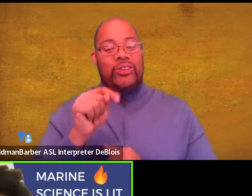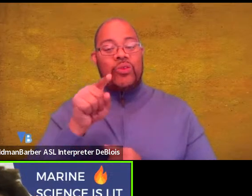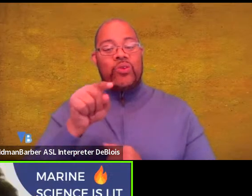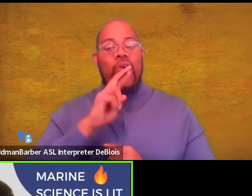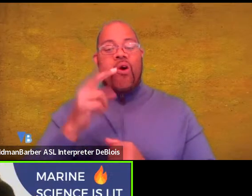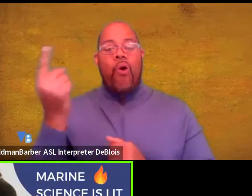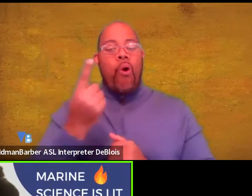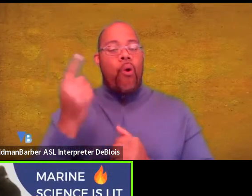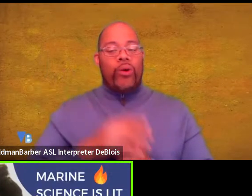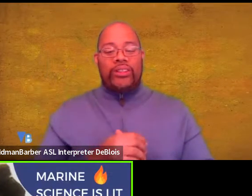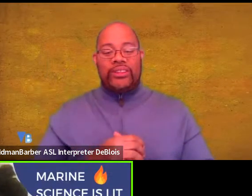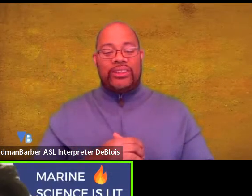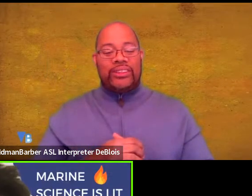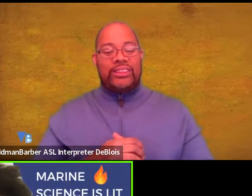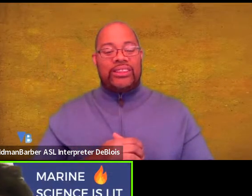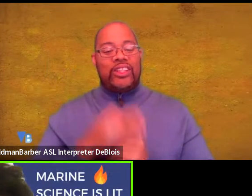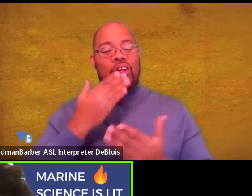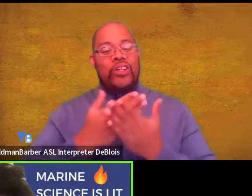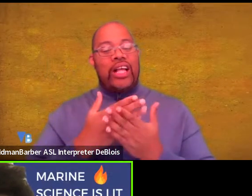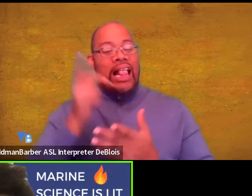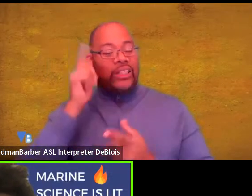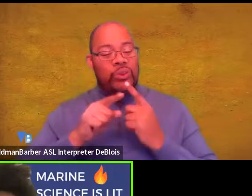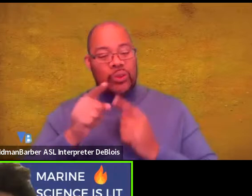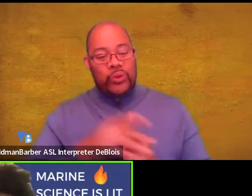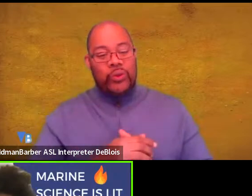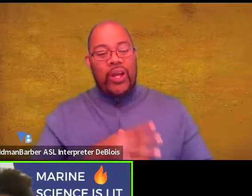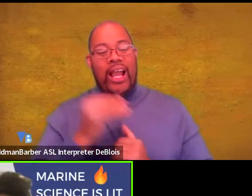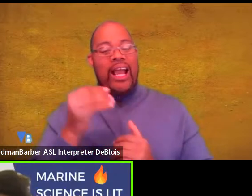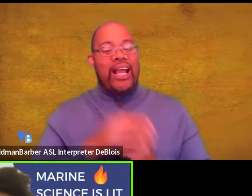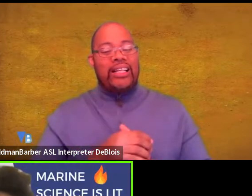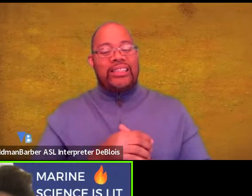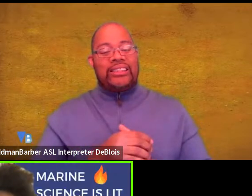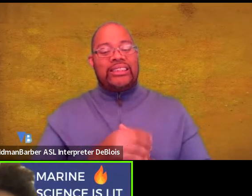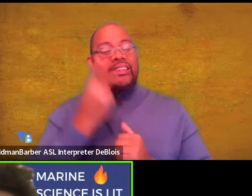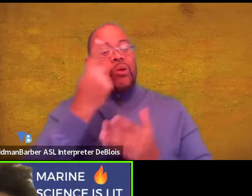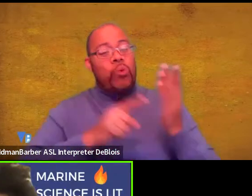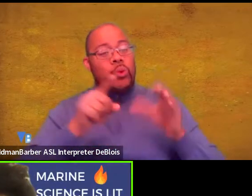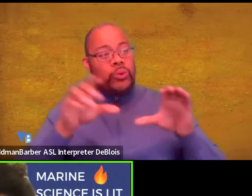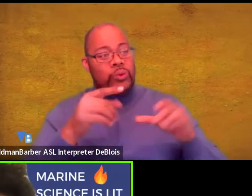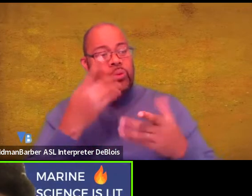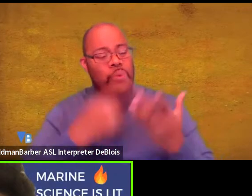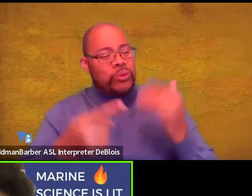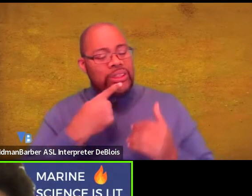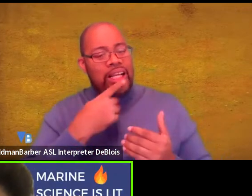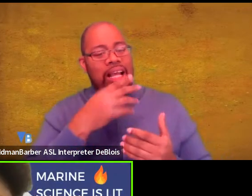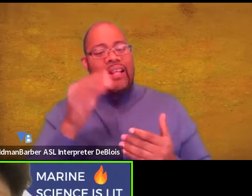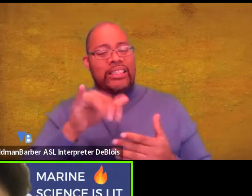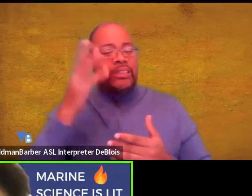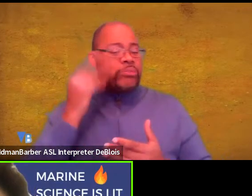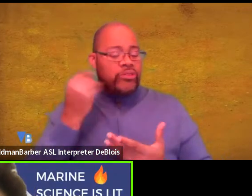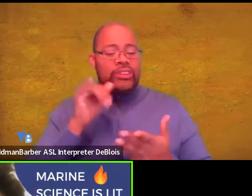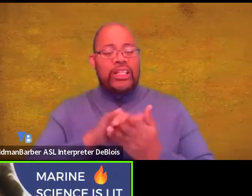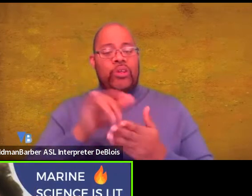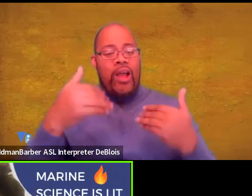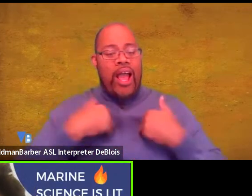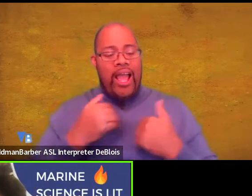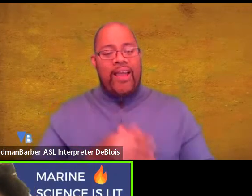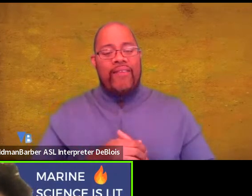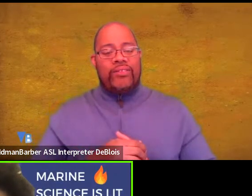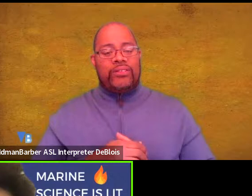always just, it's so good to just listen to you and just see what it is that you're saying and then the experiences that you